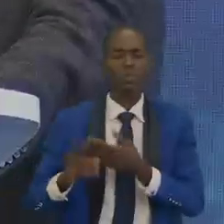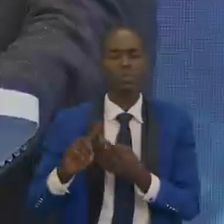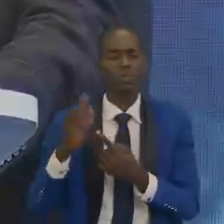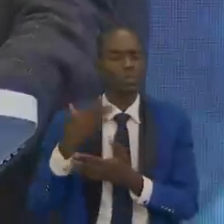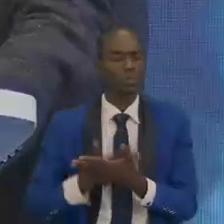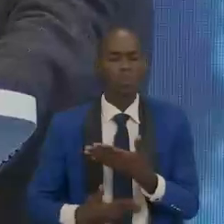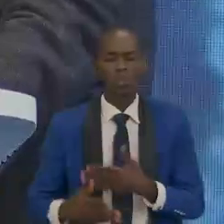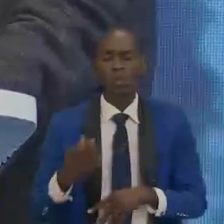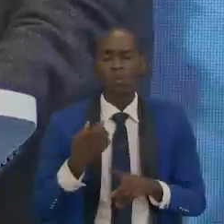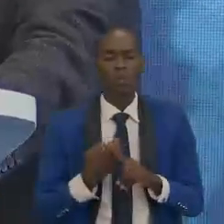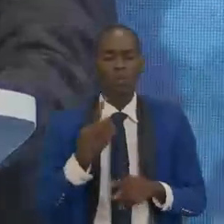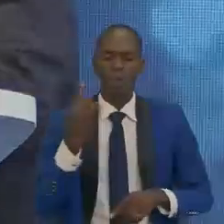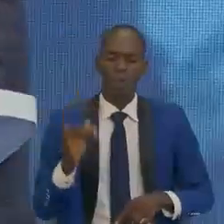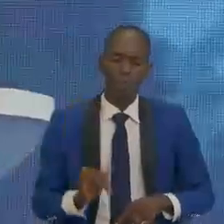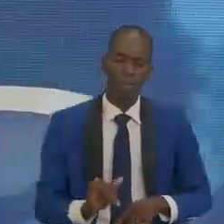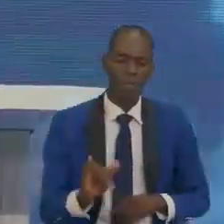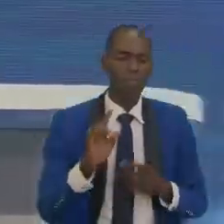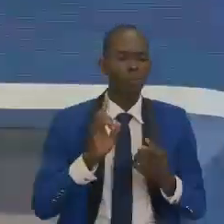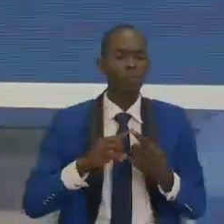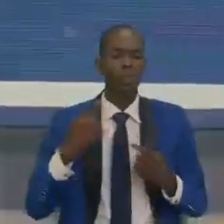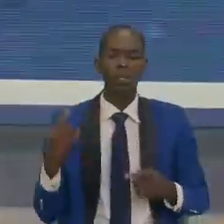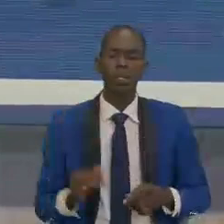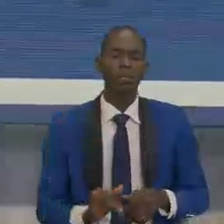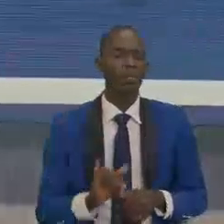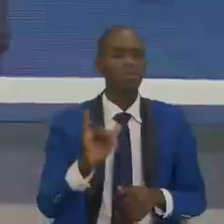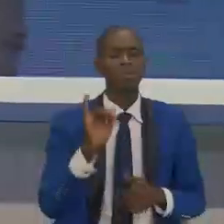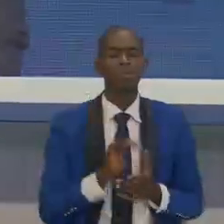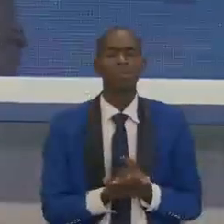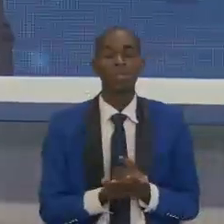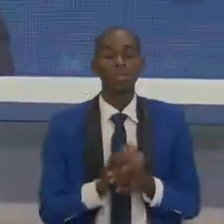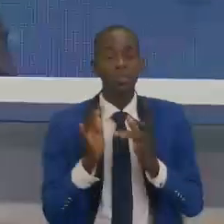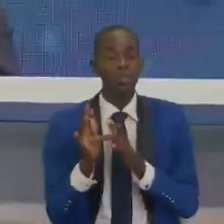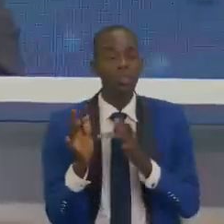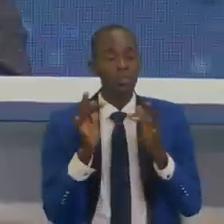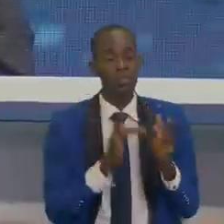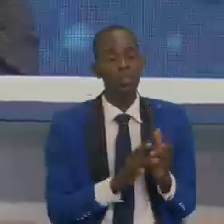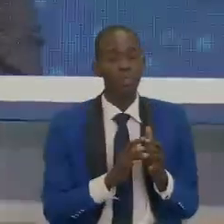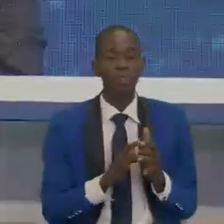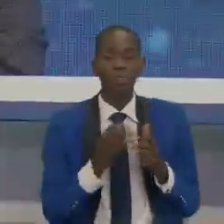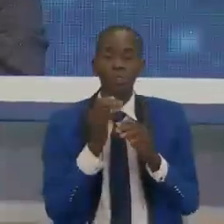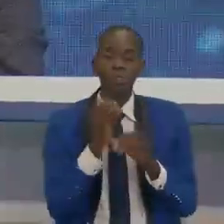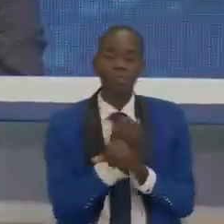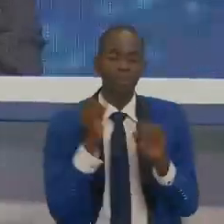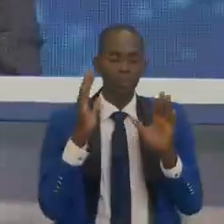from everlasting to everlasting. Jesus, Savior and Lord.